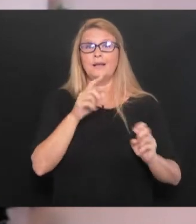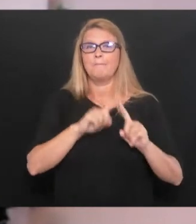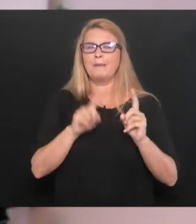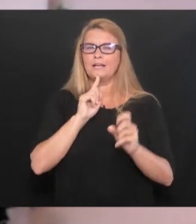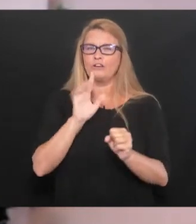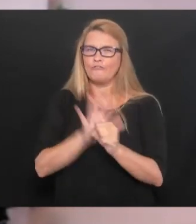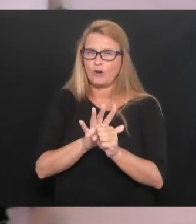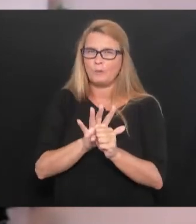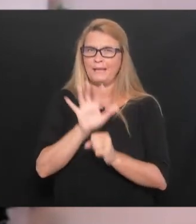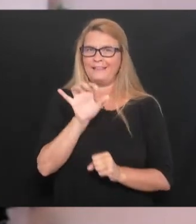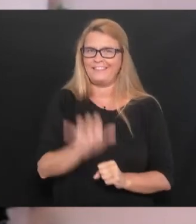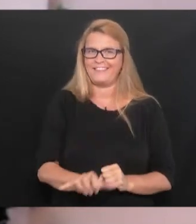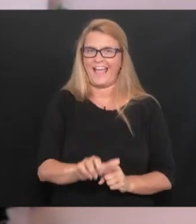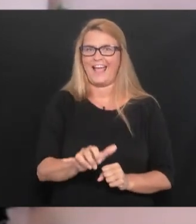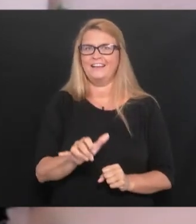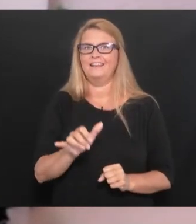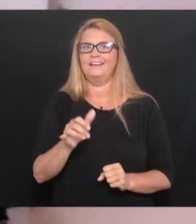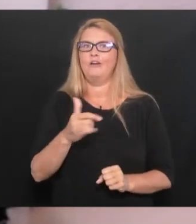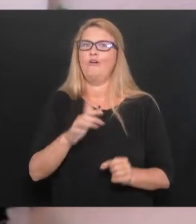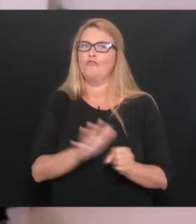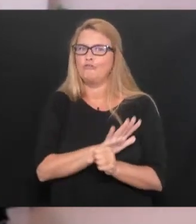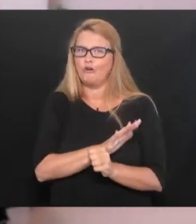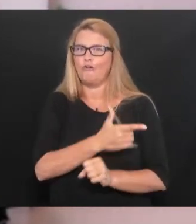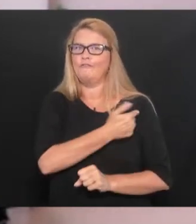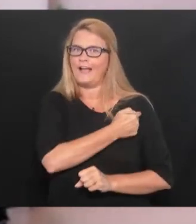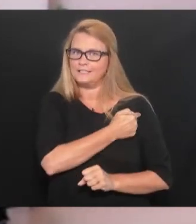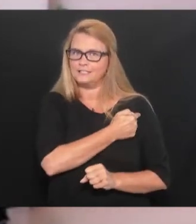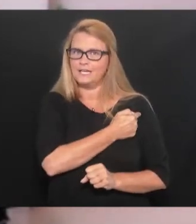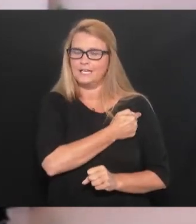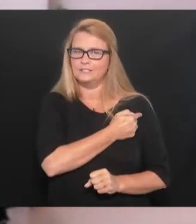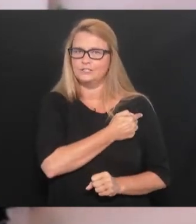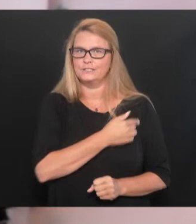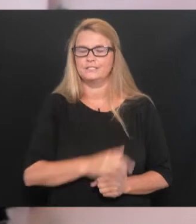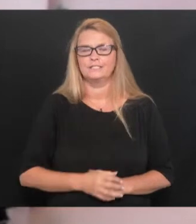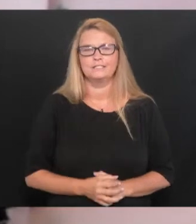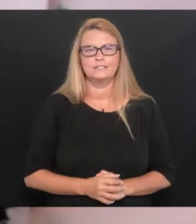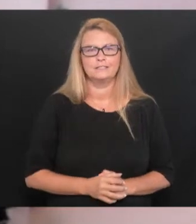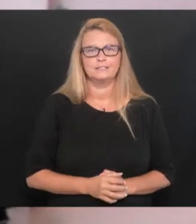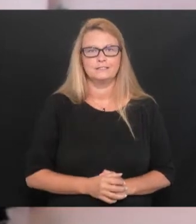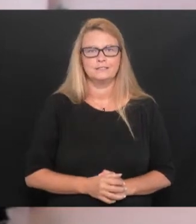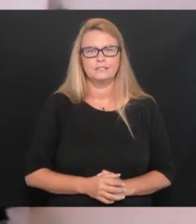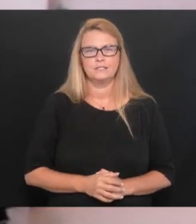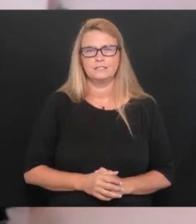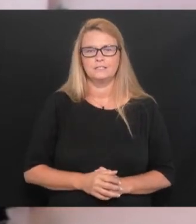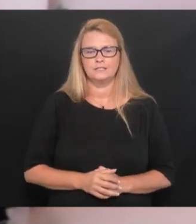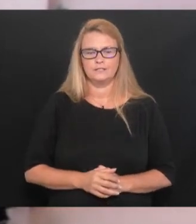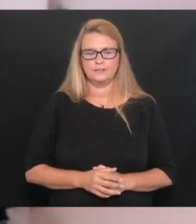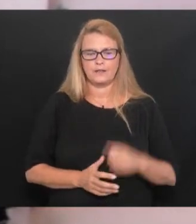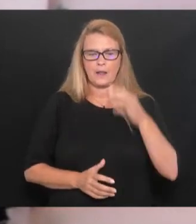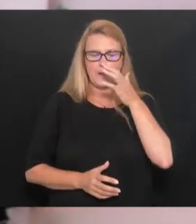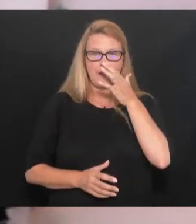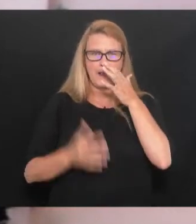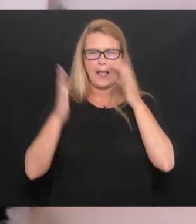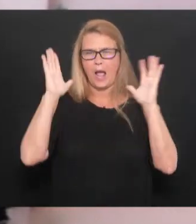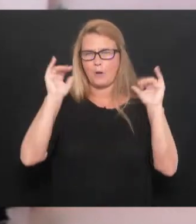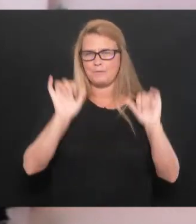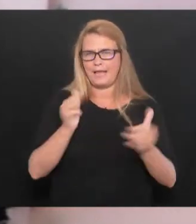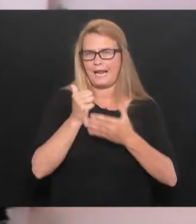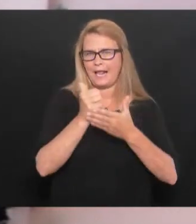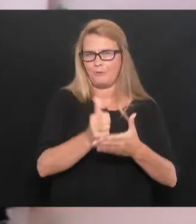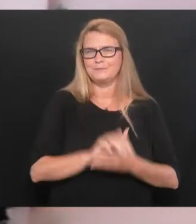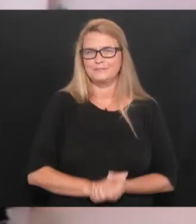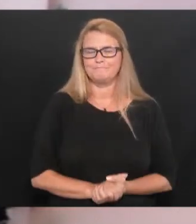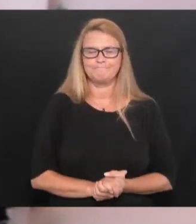the benefit of full vaccination. And I'm blocking on the number 2 question you had, Kenny, but I hope that helps.